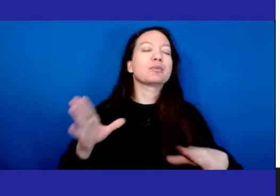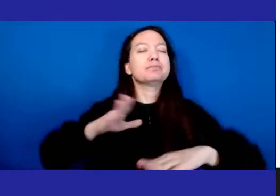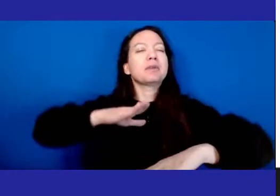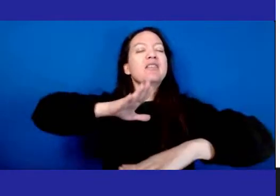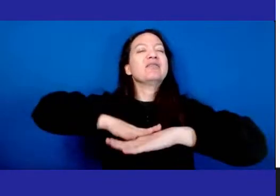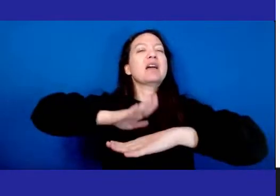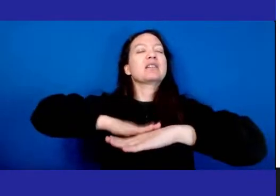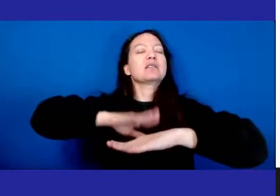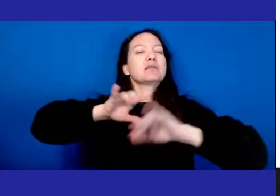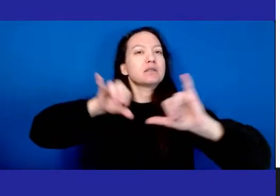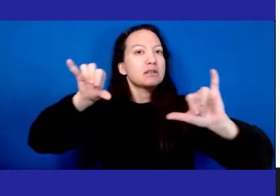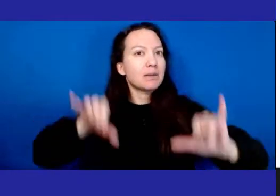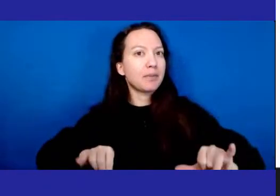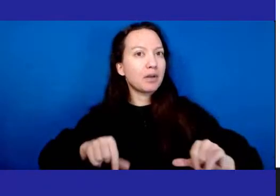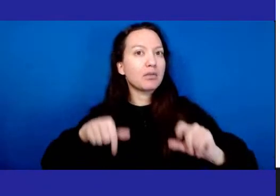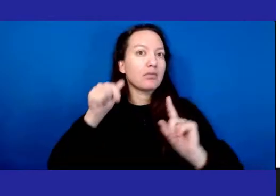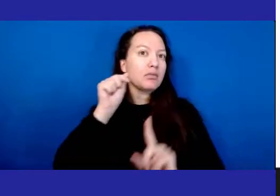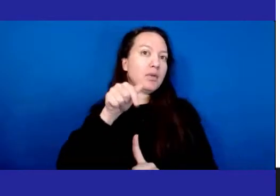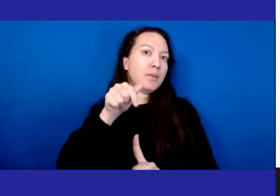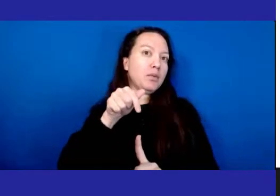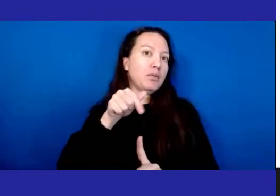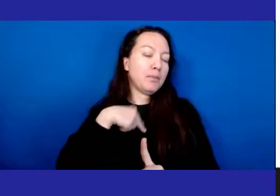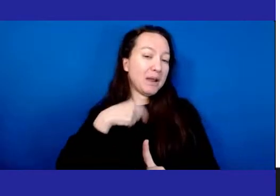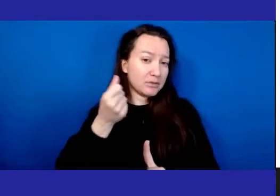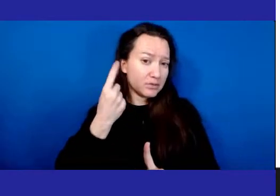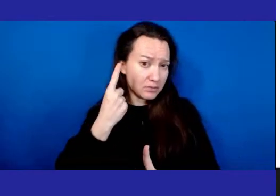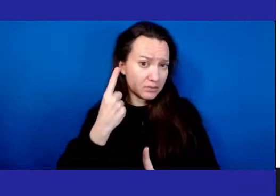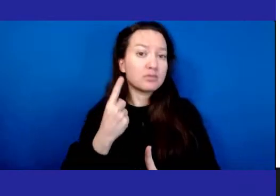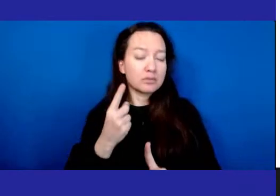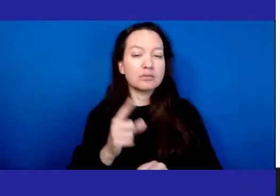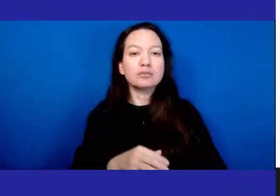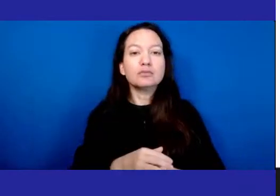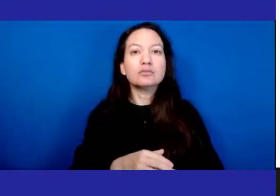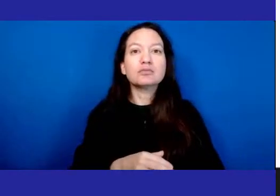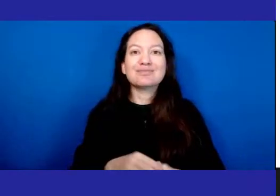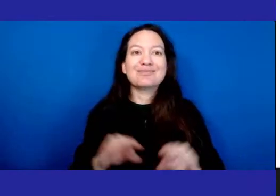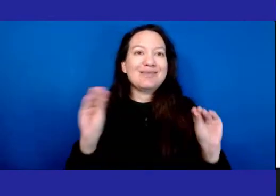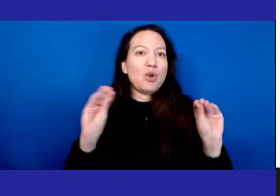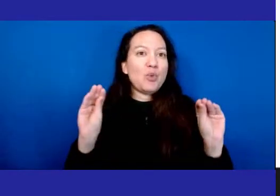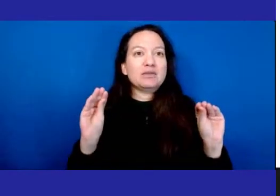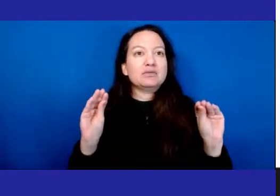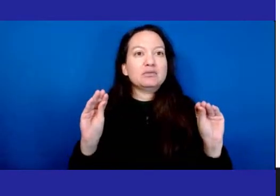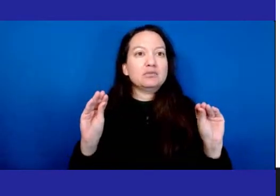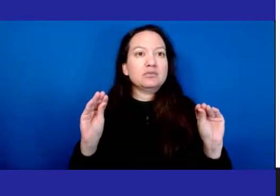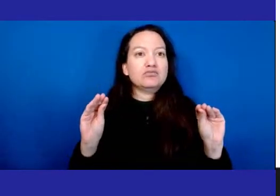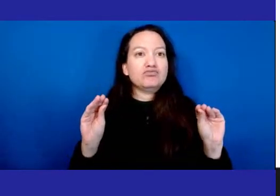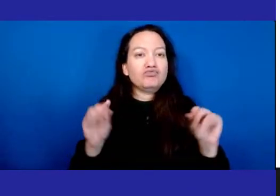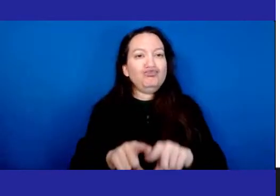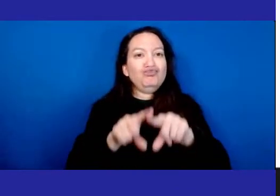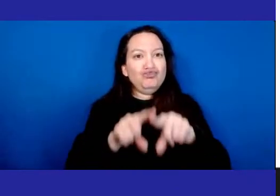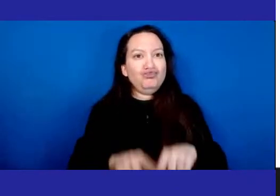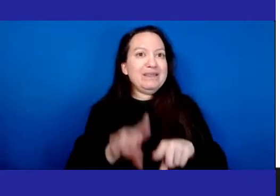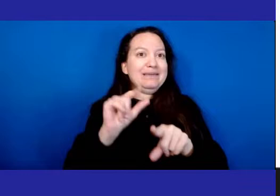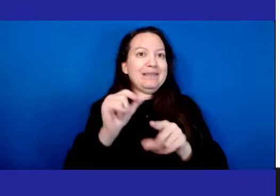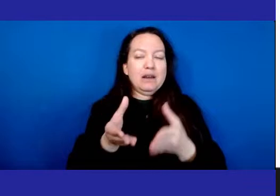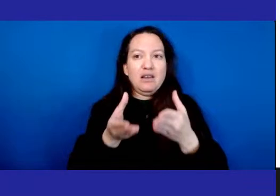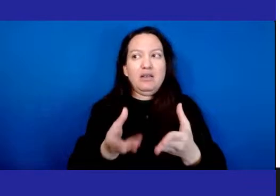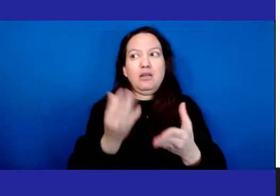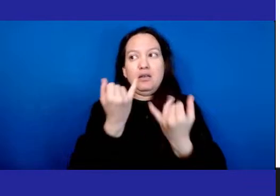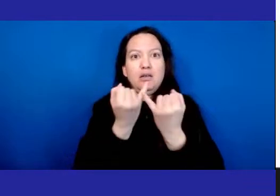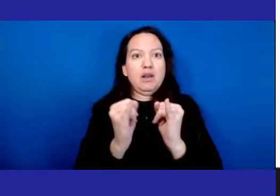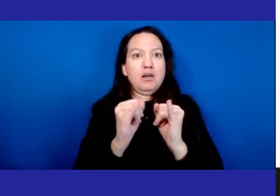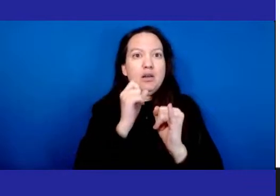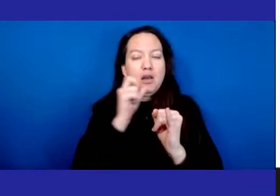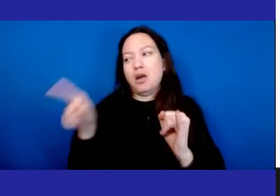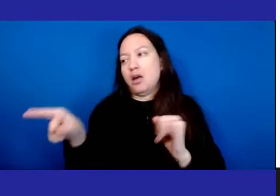and that's what this is my understanding. Does that fit with? Yes. Yeah. So there's not independent data that's available here that wouldn't be available in